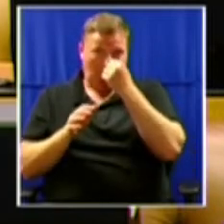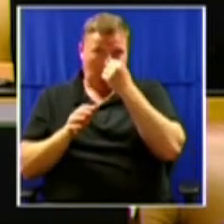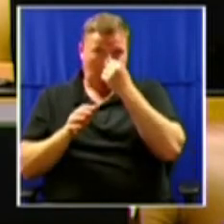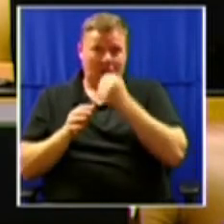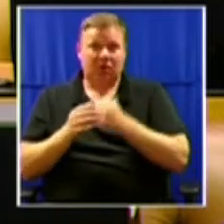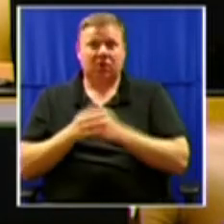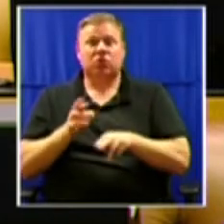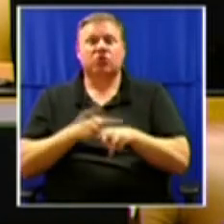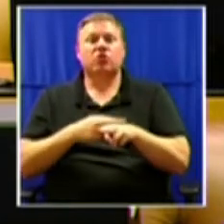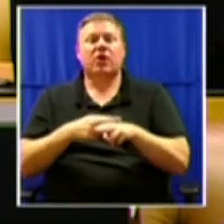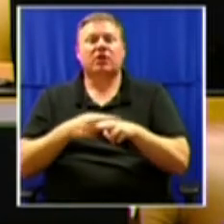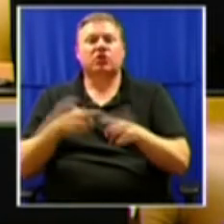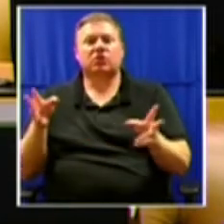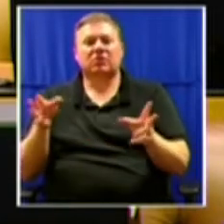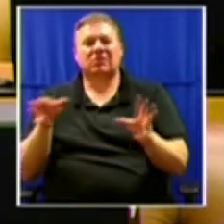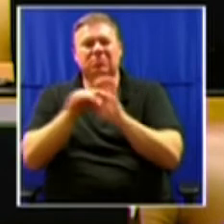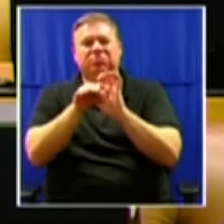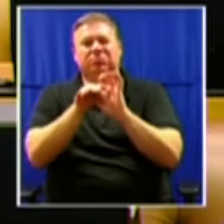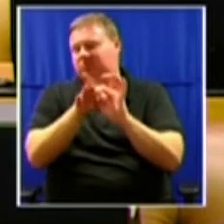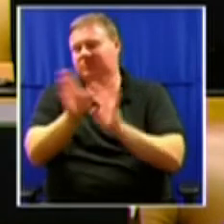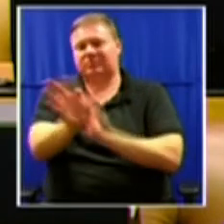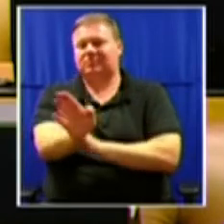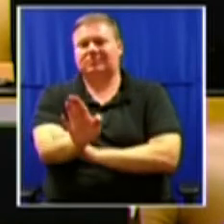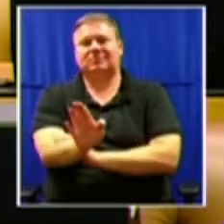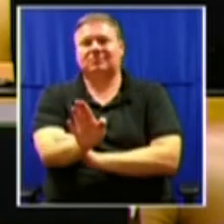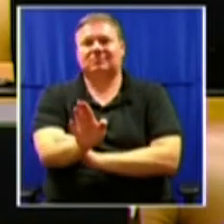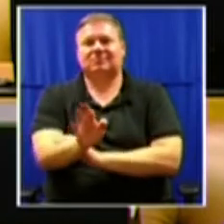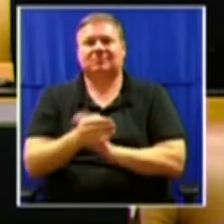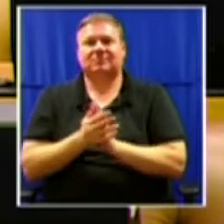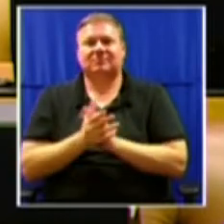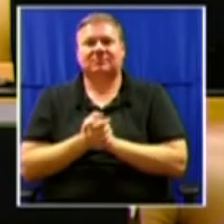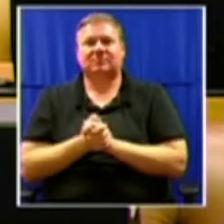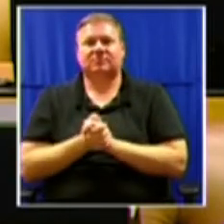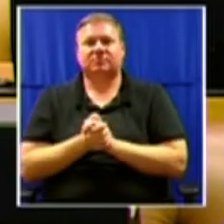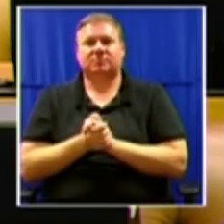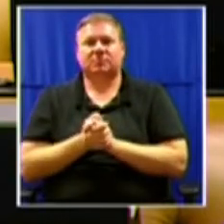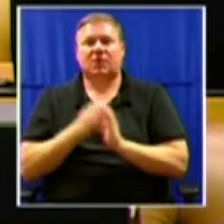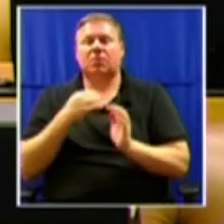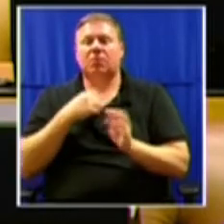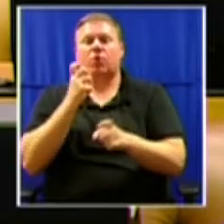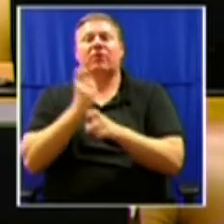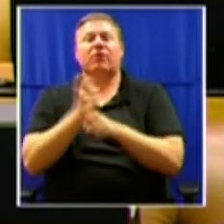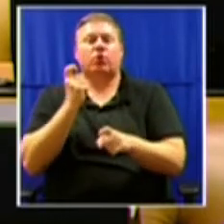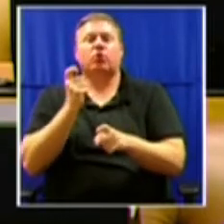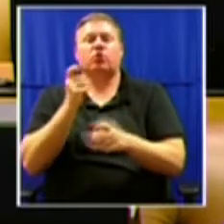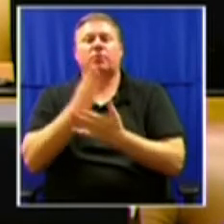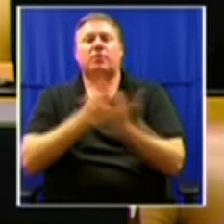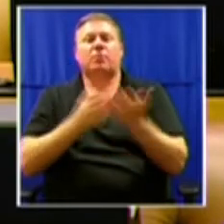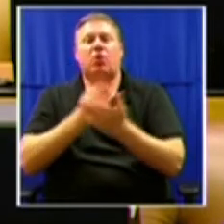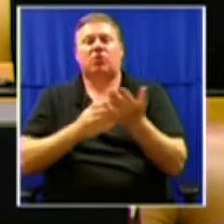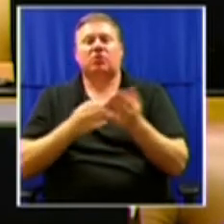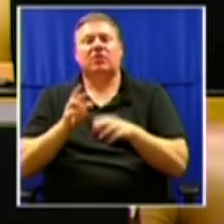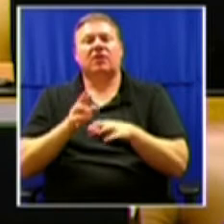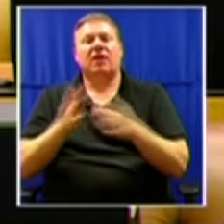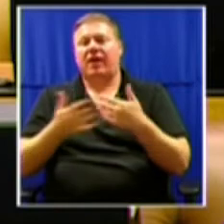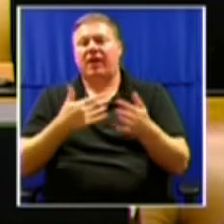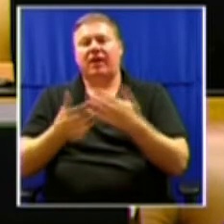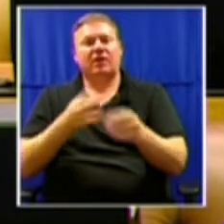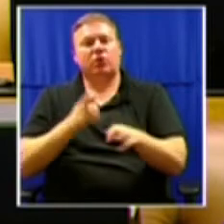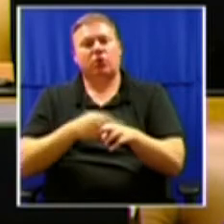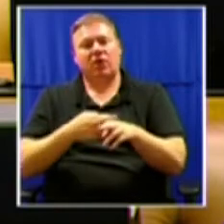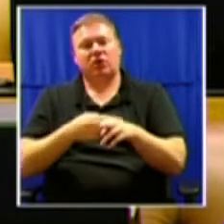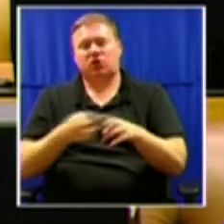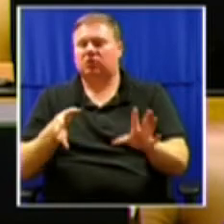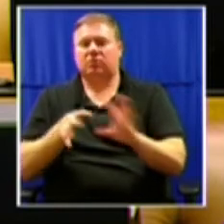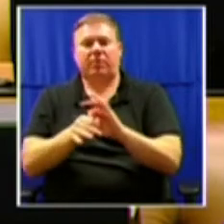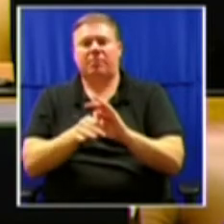racial connotations. I really refuse to be part of any racial connotations when it